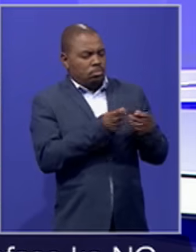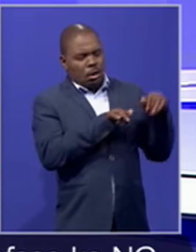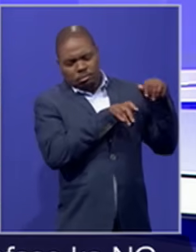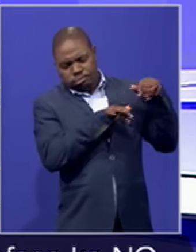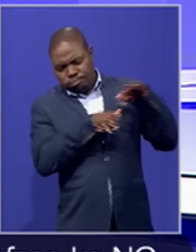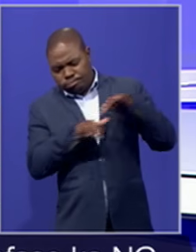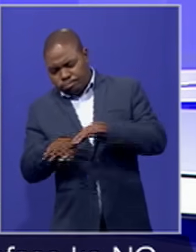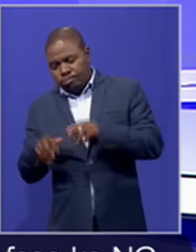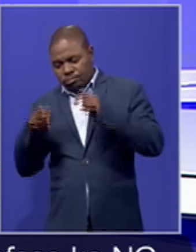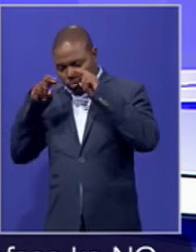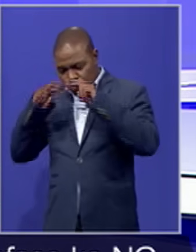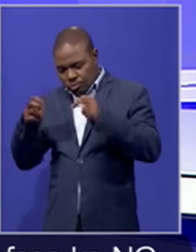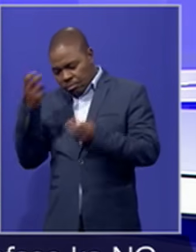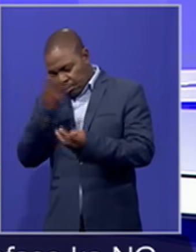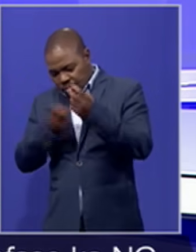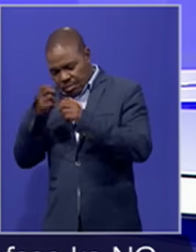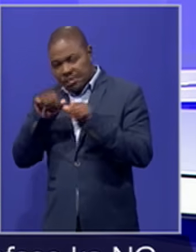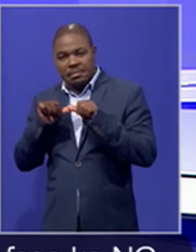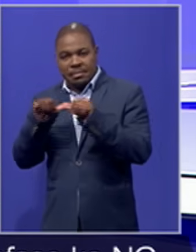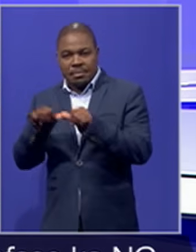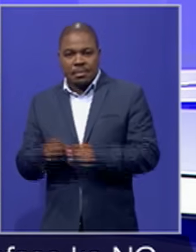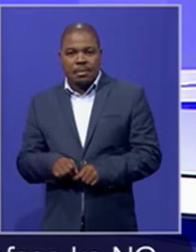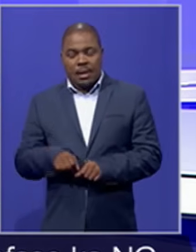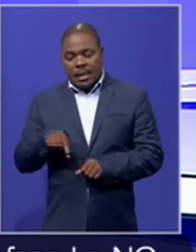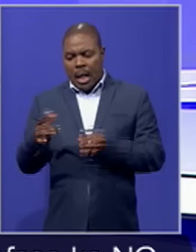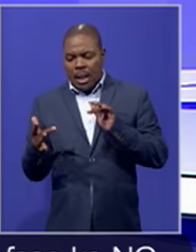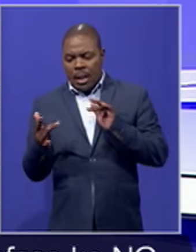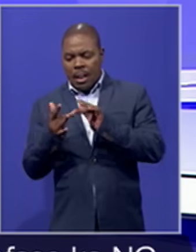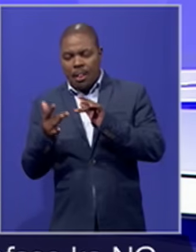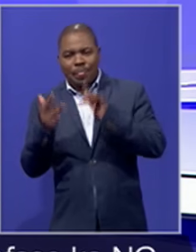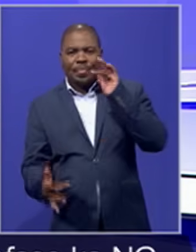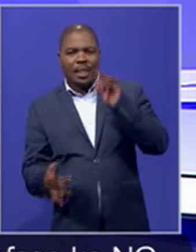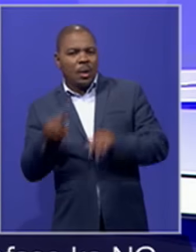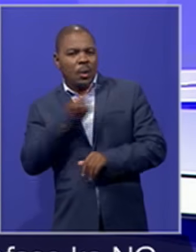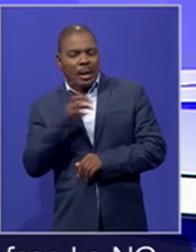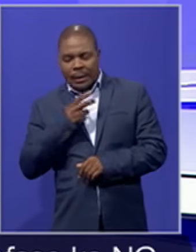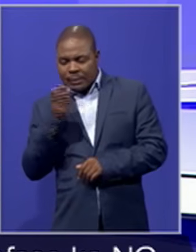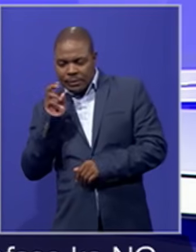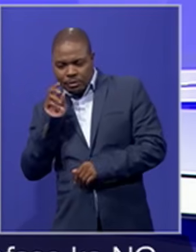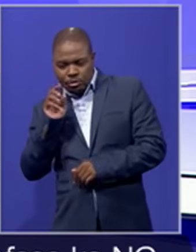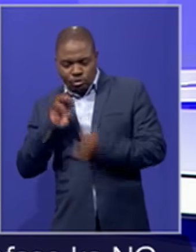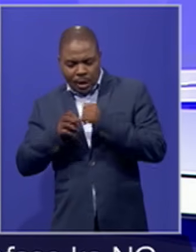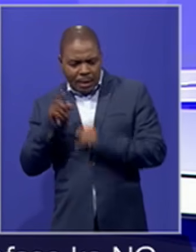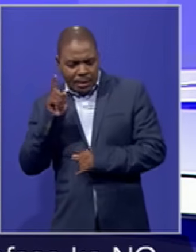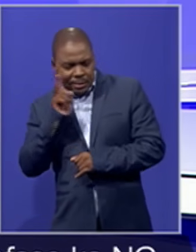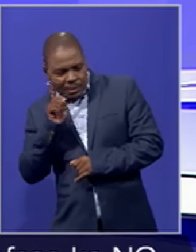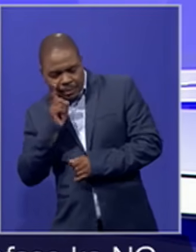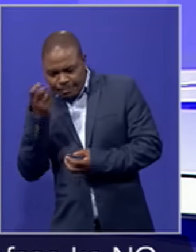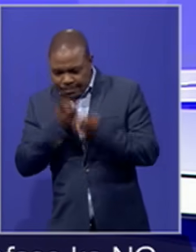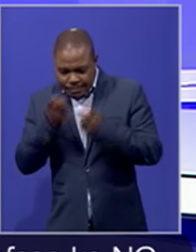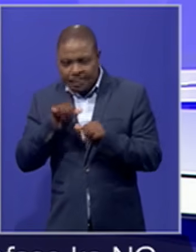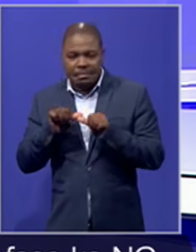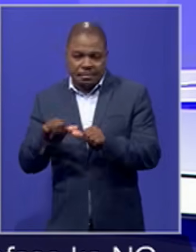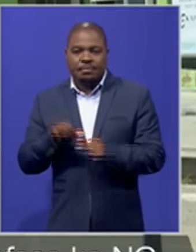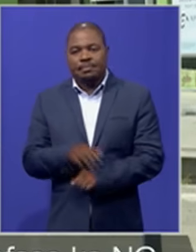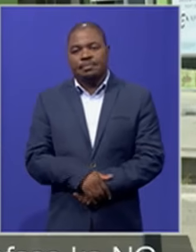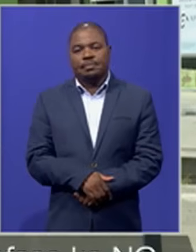le tšwela pele kgokaganyo le bašomi ba moepo e latlhegile ge maiteko a go ba hwetša a tšwela pele.